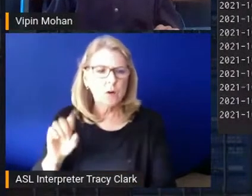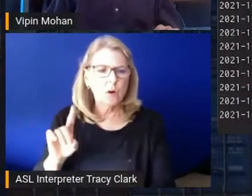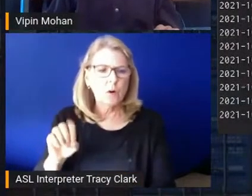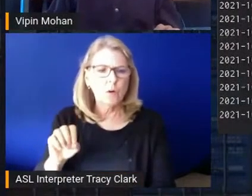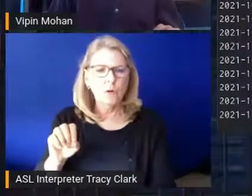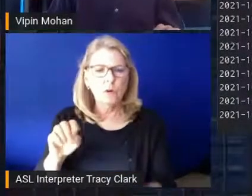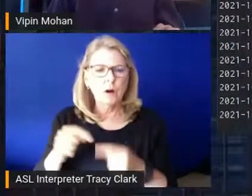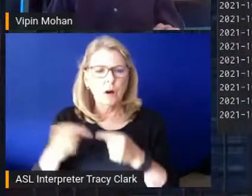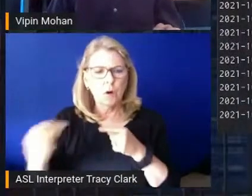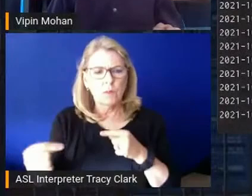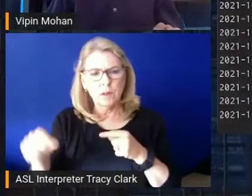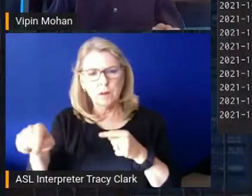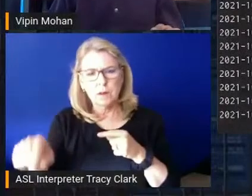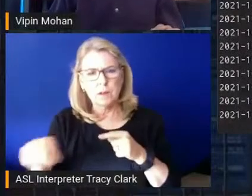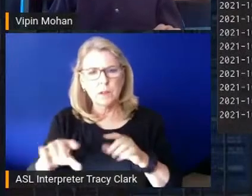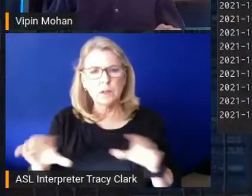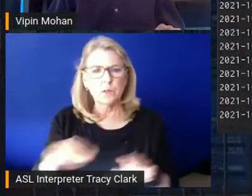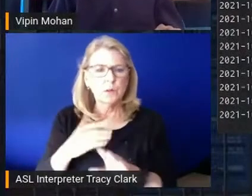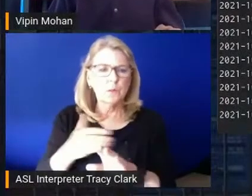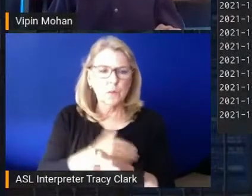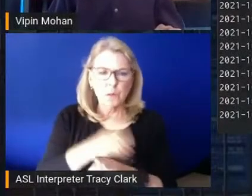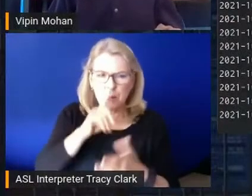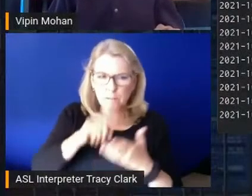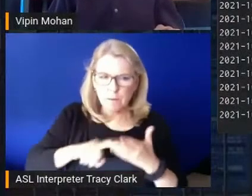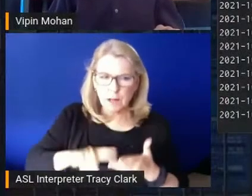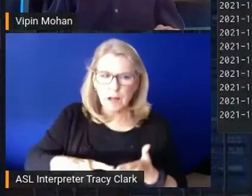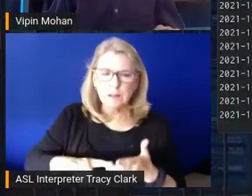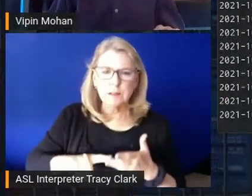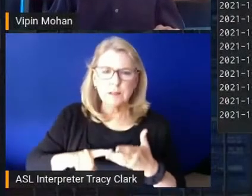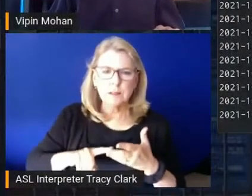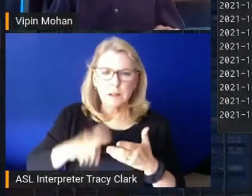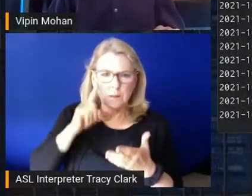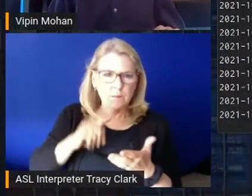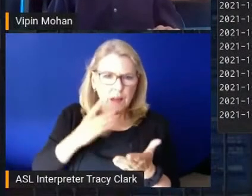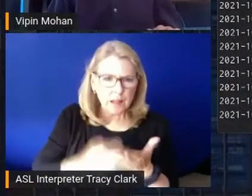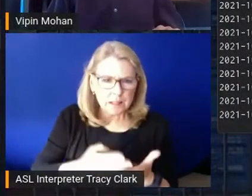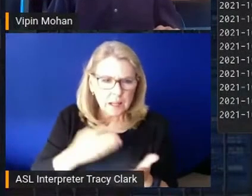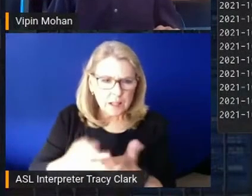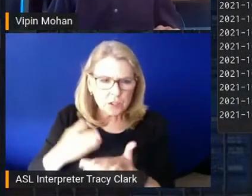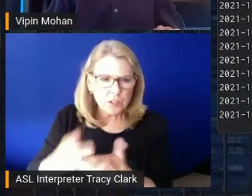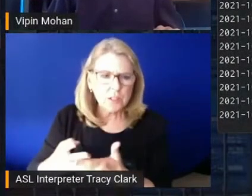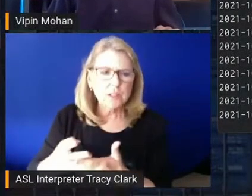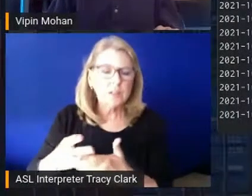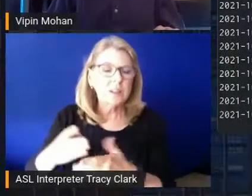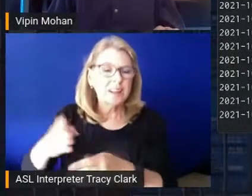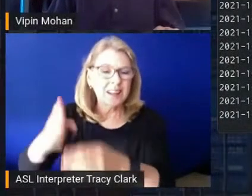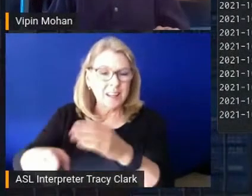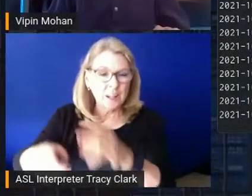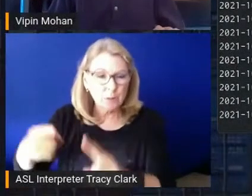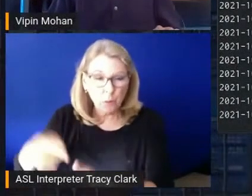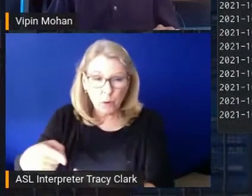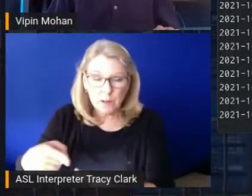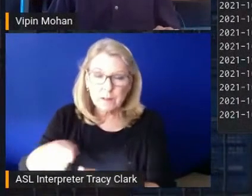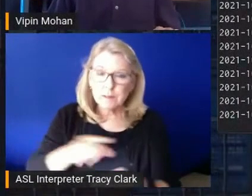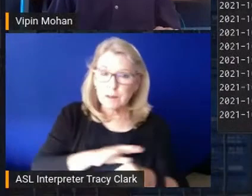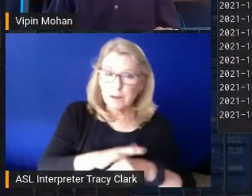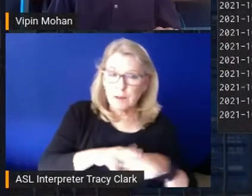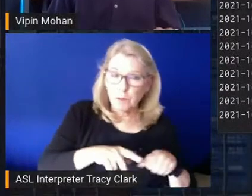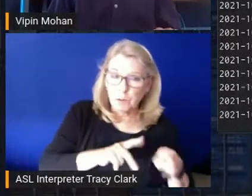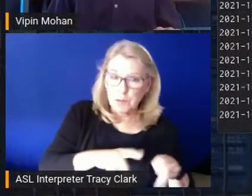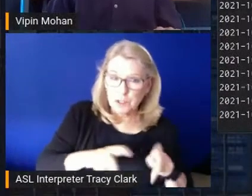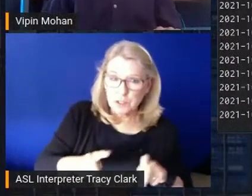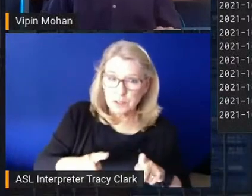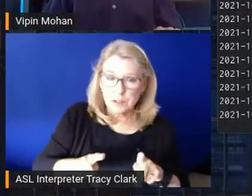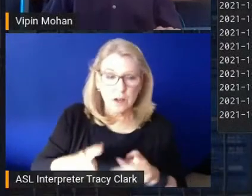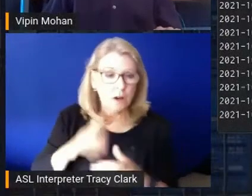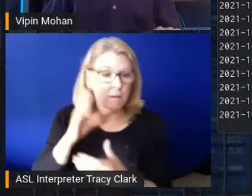it's doing a bunch of pre-flights validation, hitting those vSphere endpoints, seeing if you have enough permissions, see if that folder structure exists, do you see if